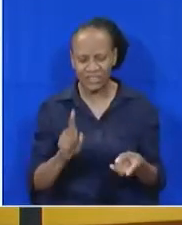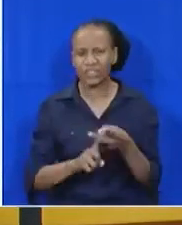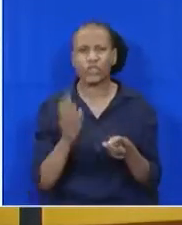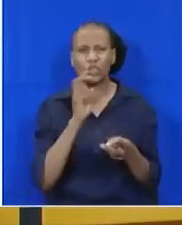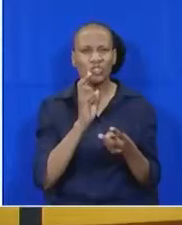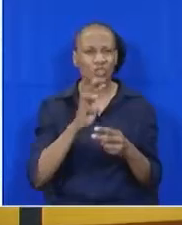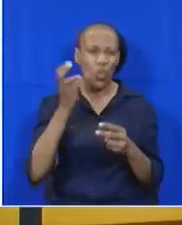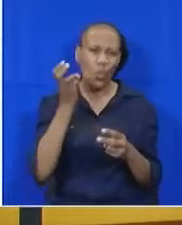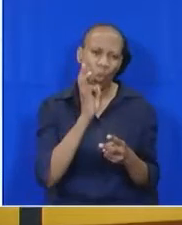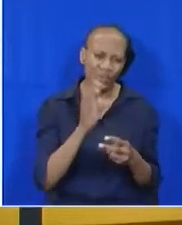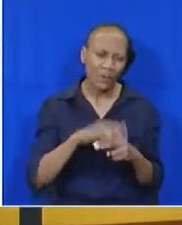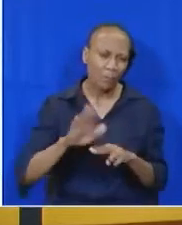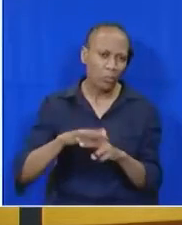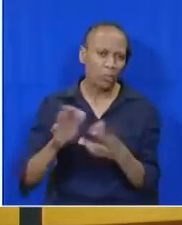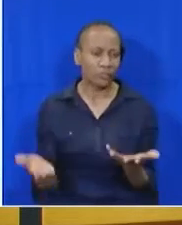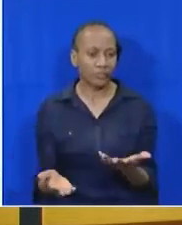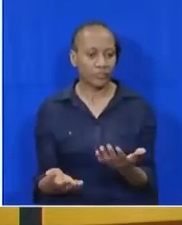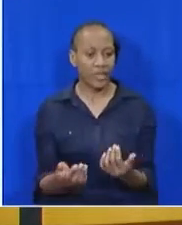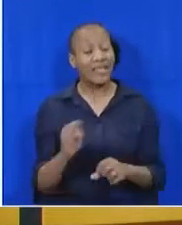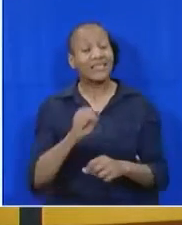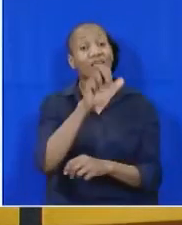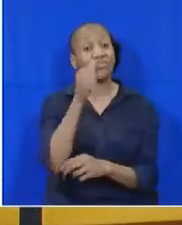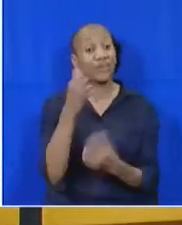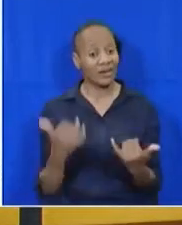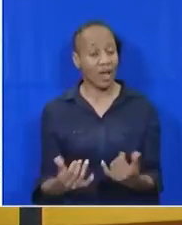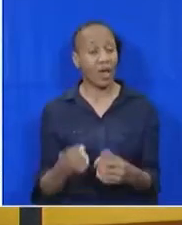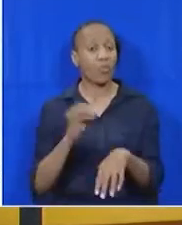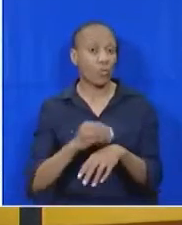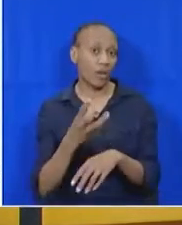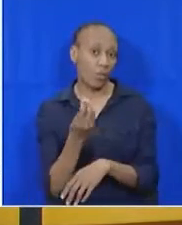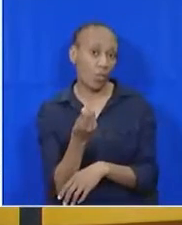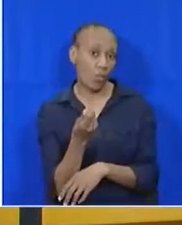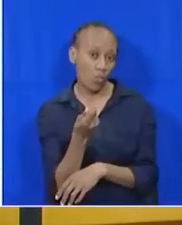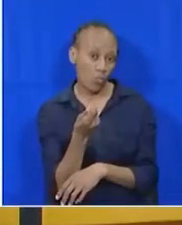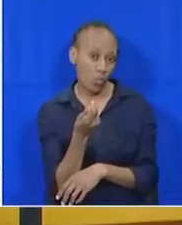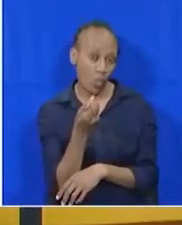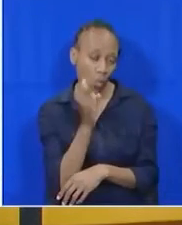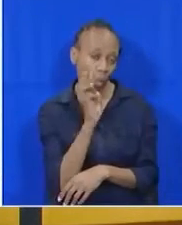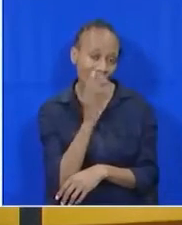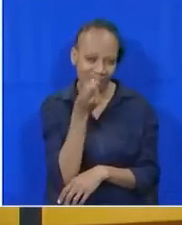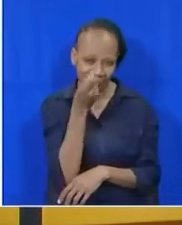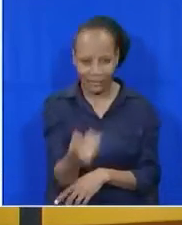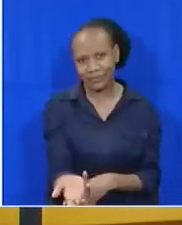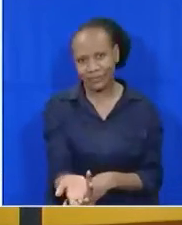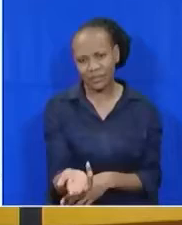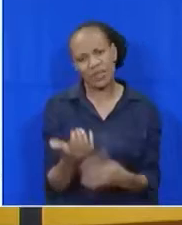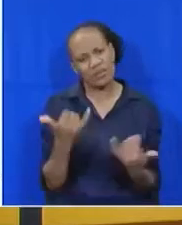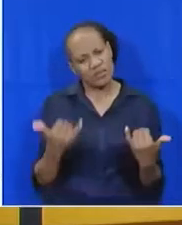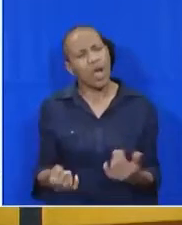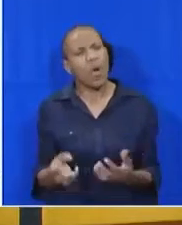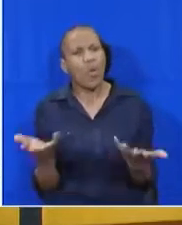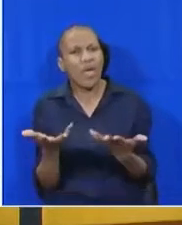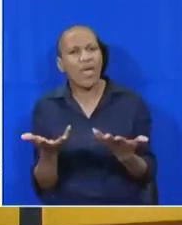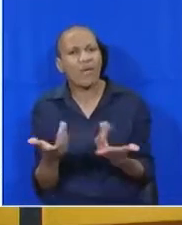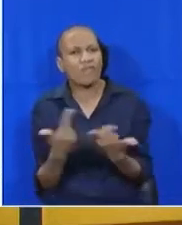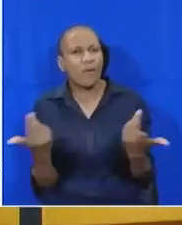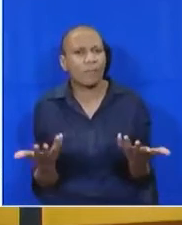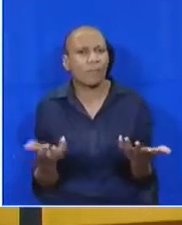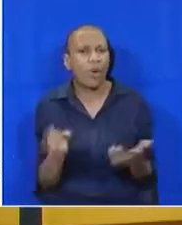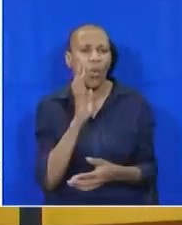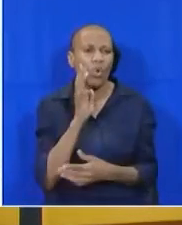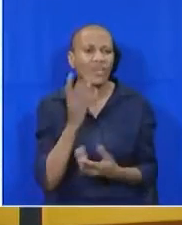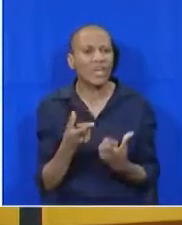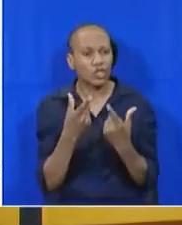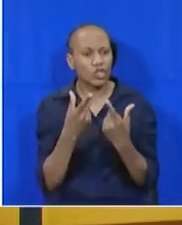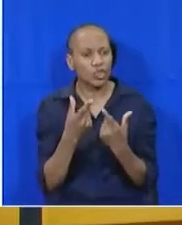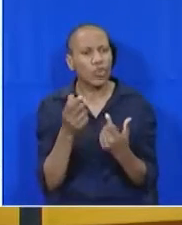water. South Africa is a water-scarce country, and we have to ask ourselves where the water will come from to drive the